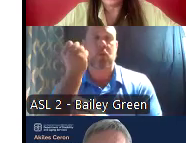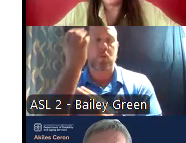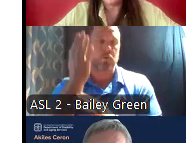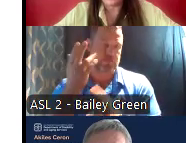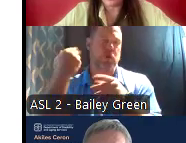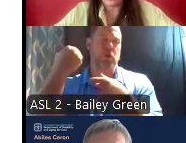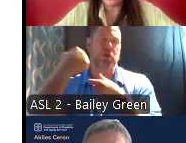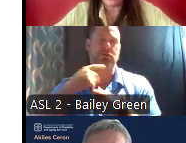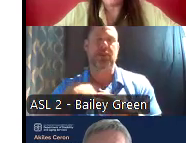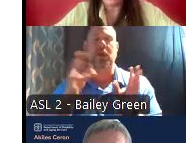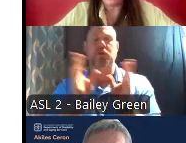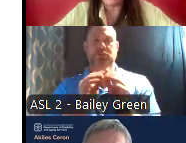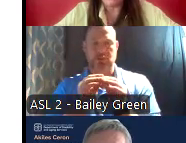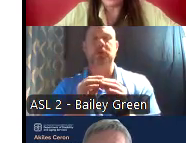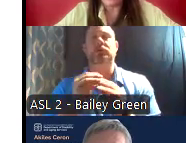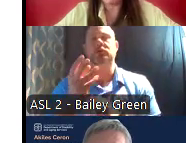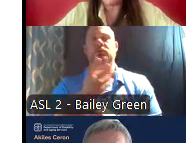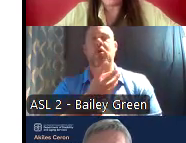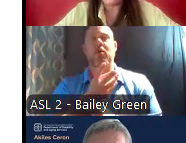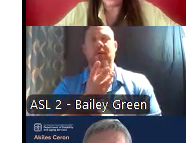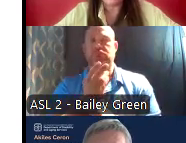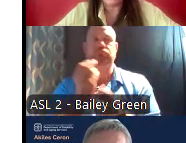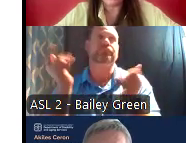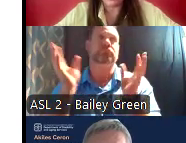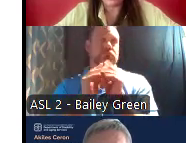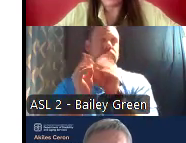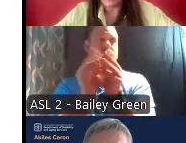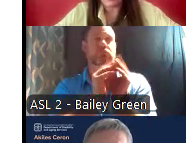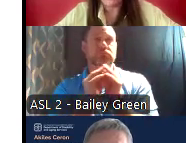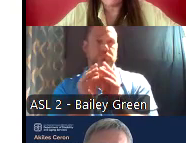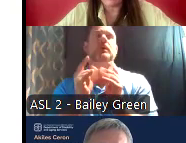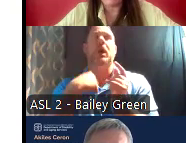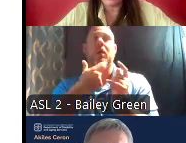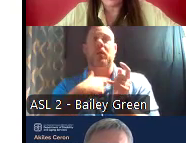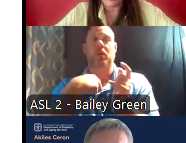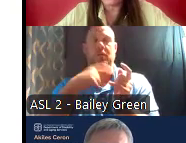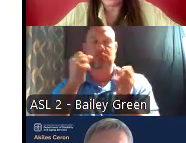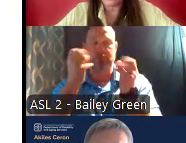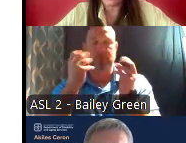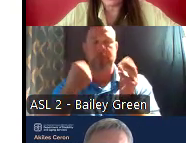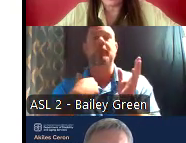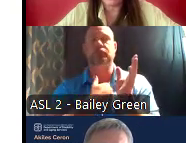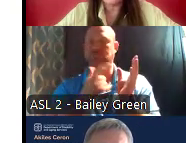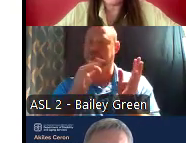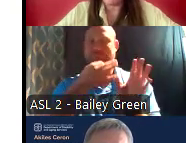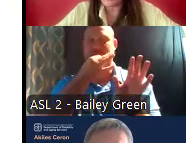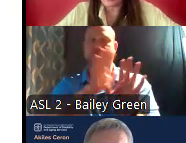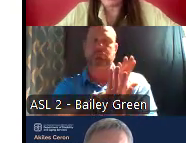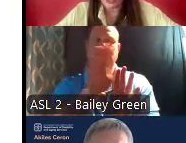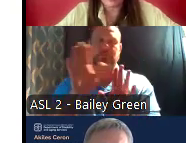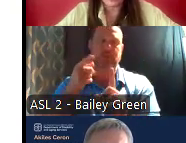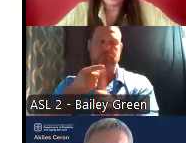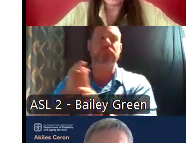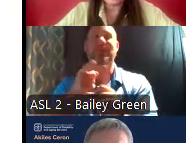session. It has been quite a flurry of meetings, and all of the membership are experts in their own right and have